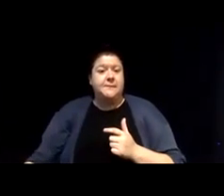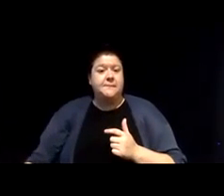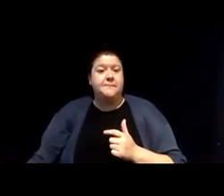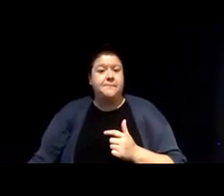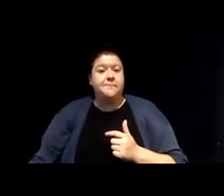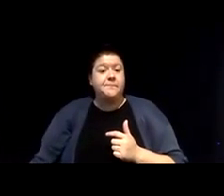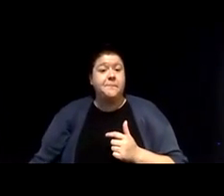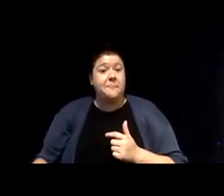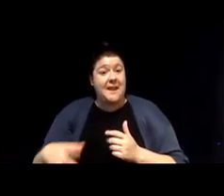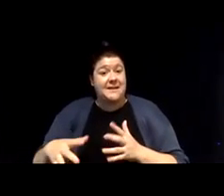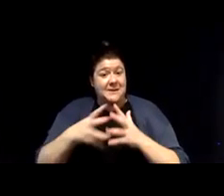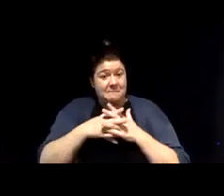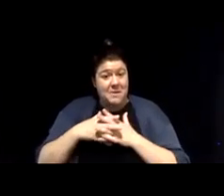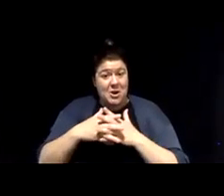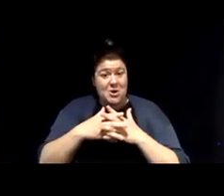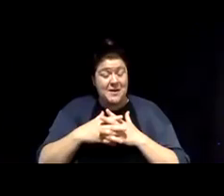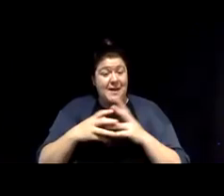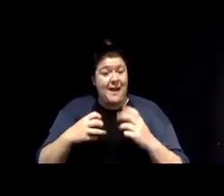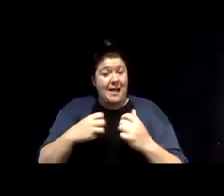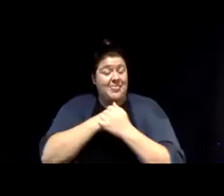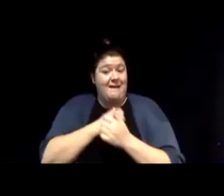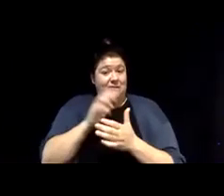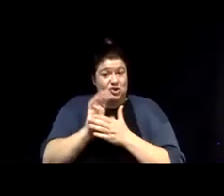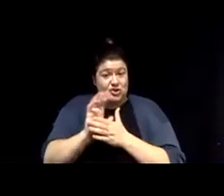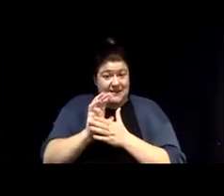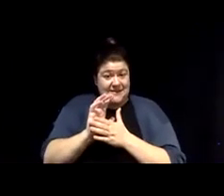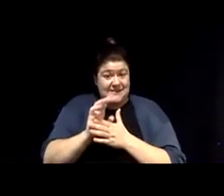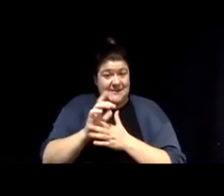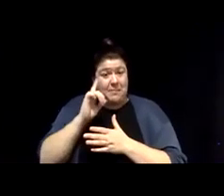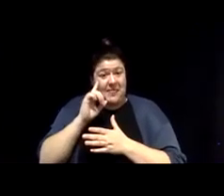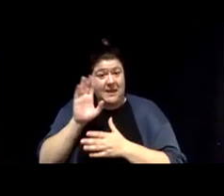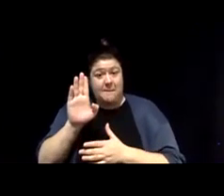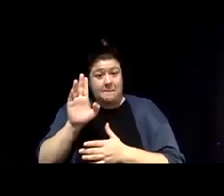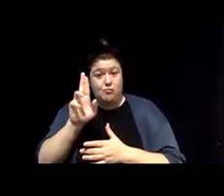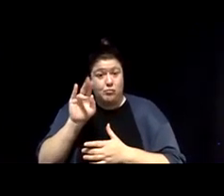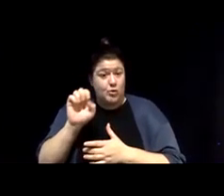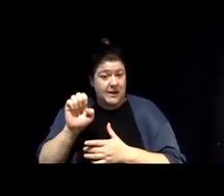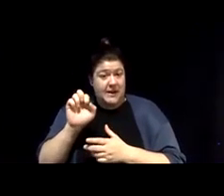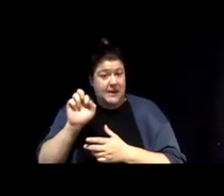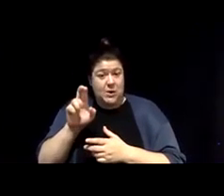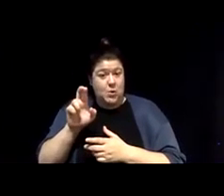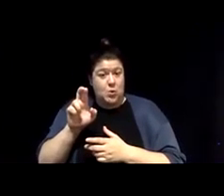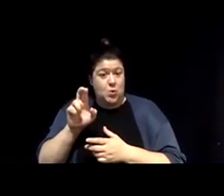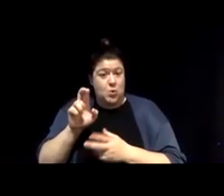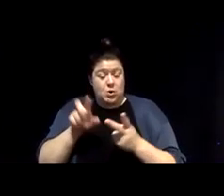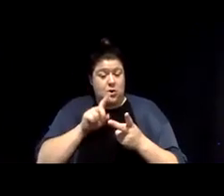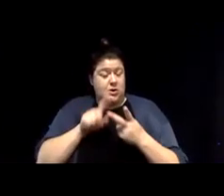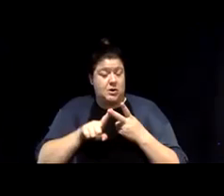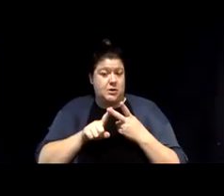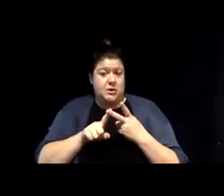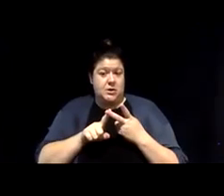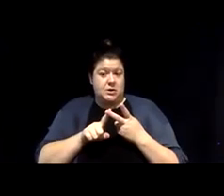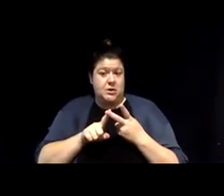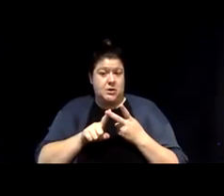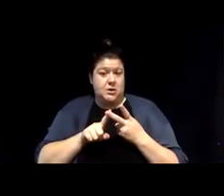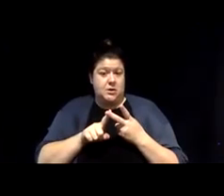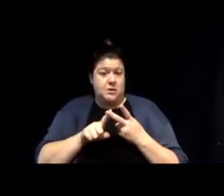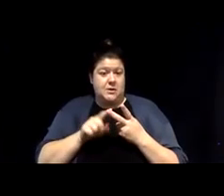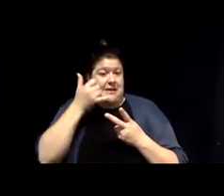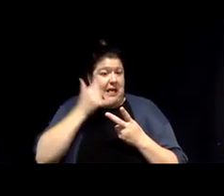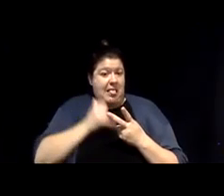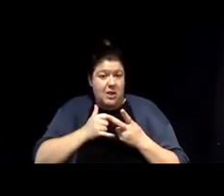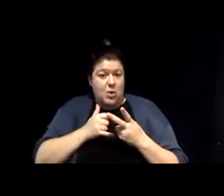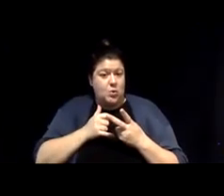an American, I love cheese, I'm thinking brie, or I'm thinking, some yellow